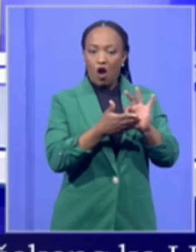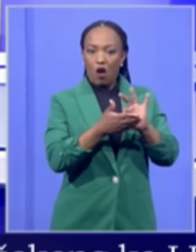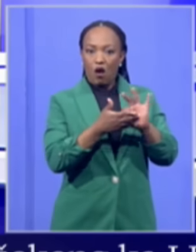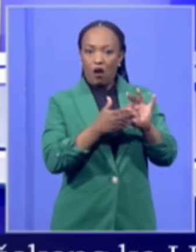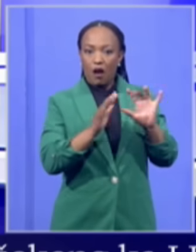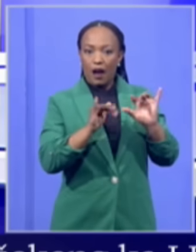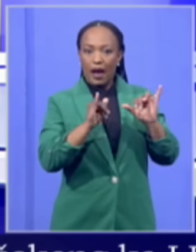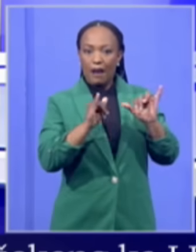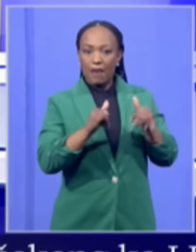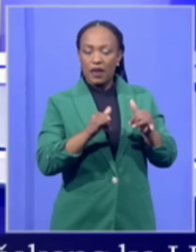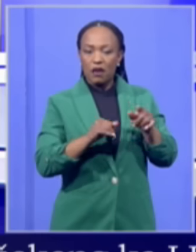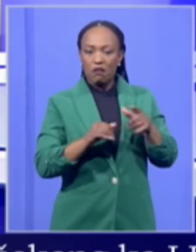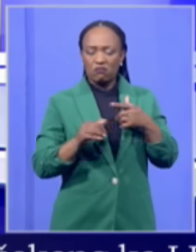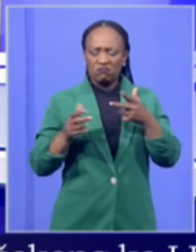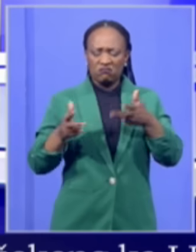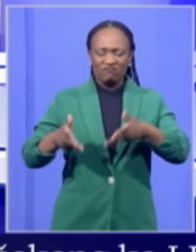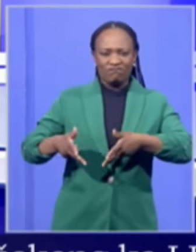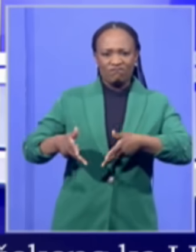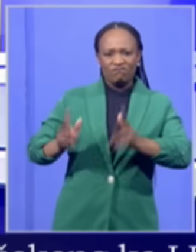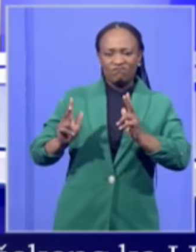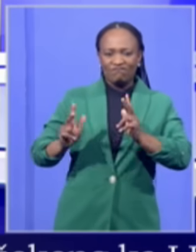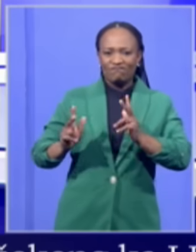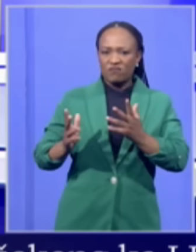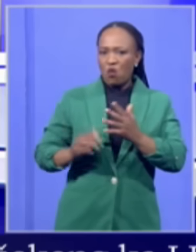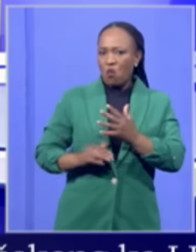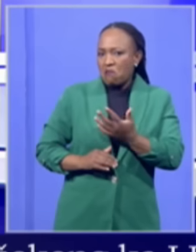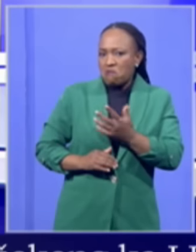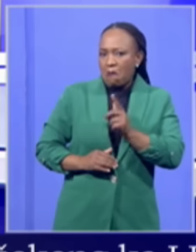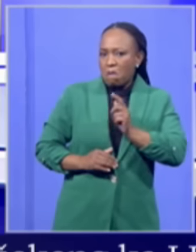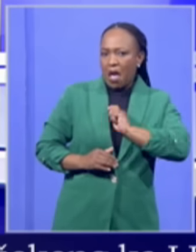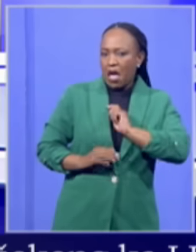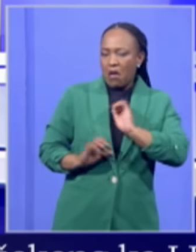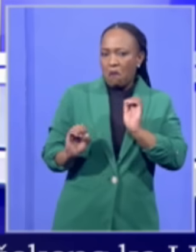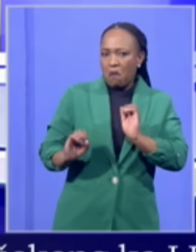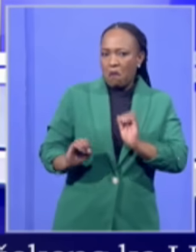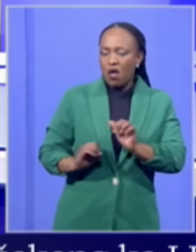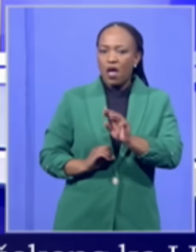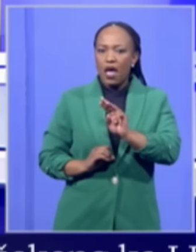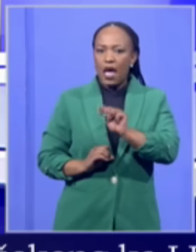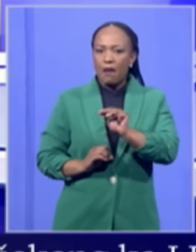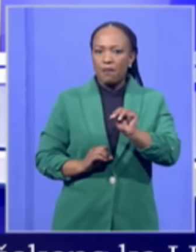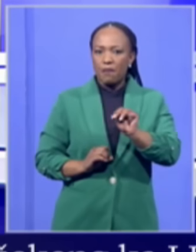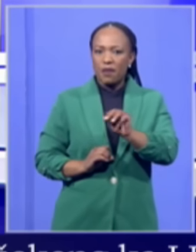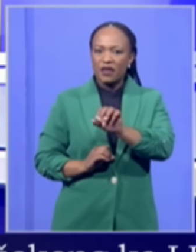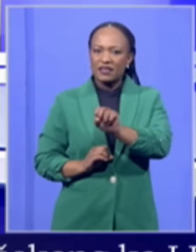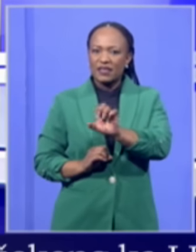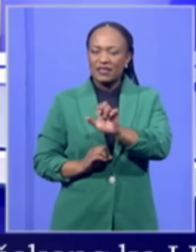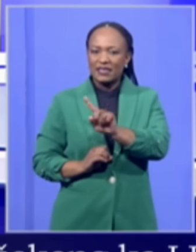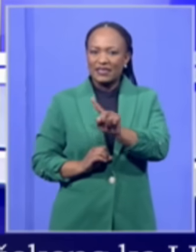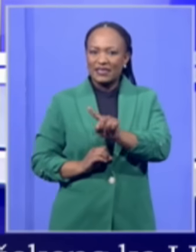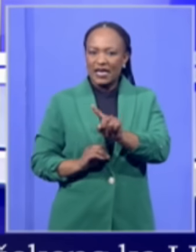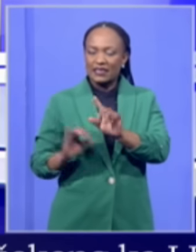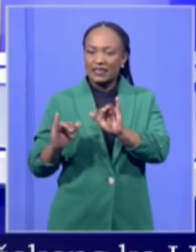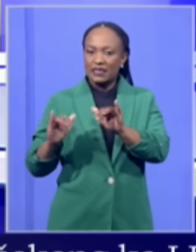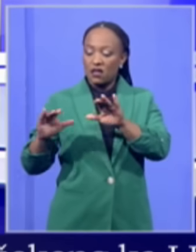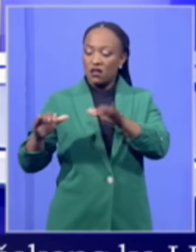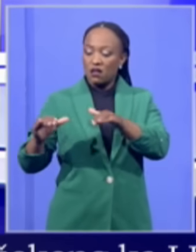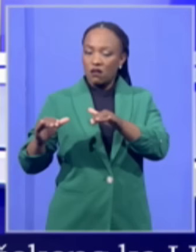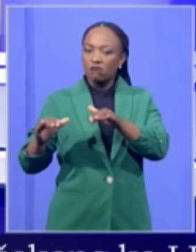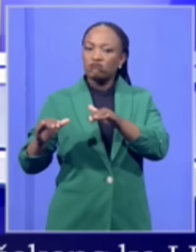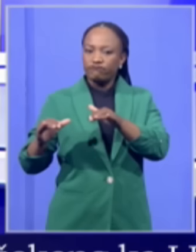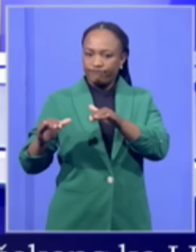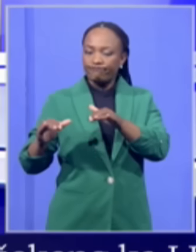thuntšhago moši ka dinko a ngale projeke yeo ka baka la go se lefelwe. Ba taolo ya SEZ ba dumetše gore go